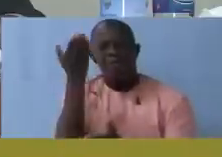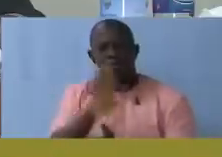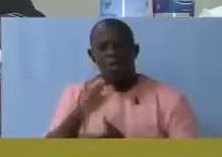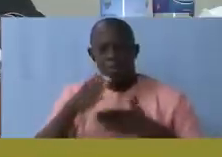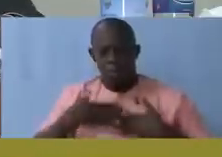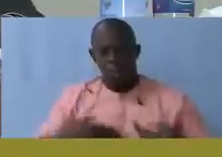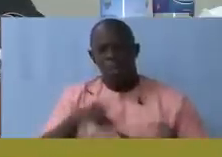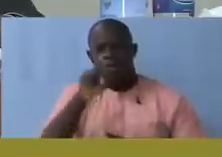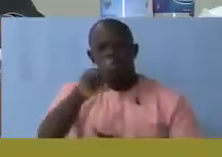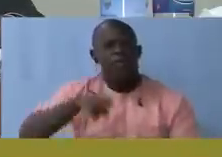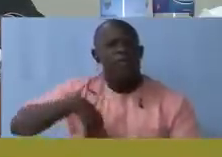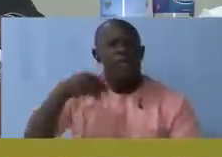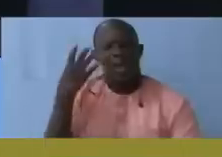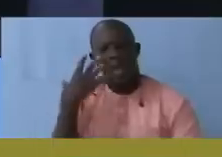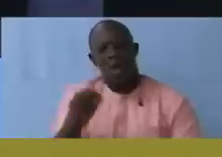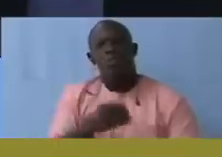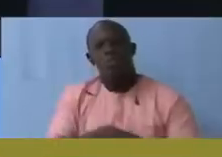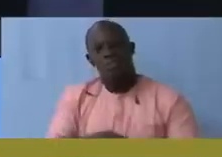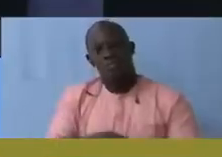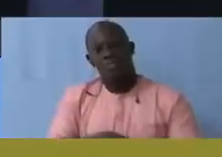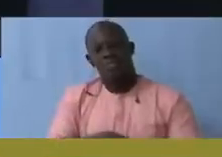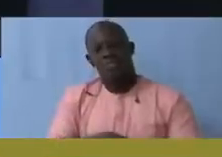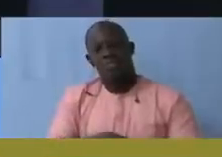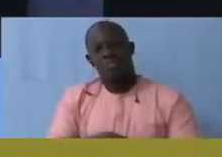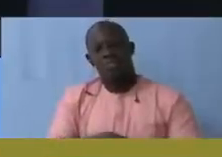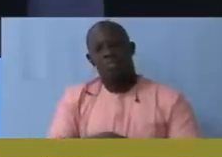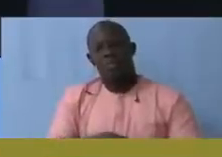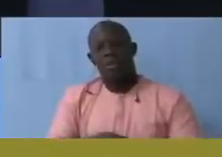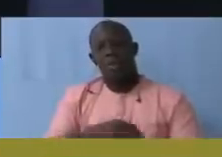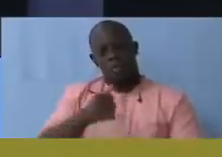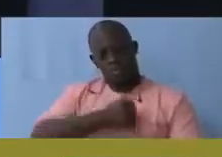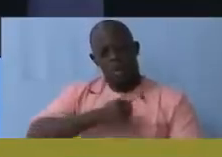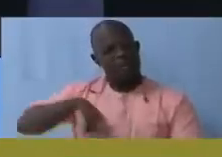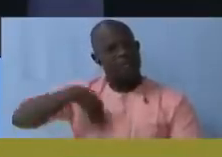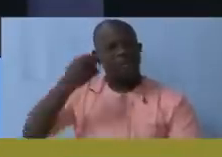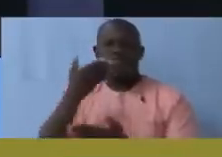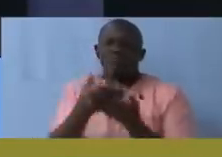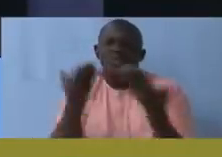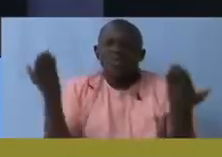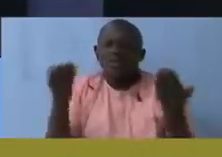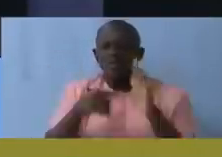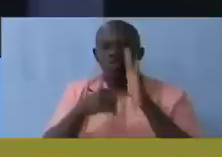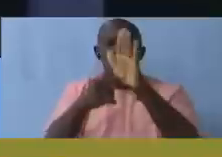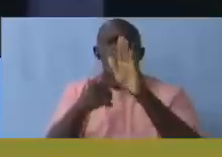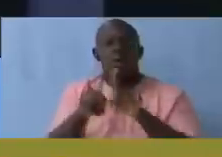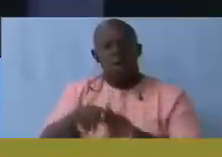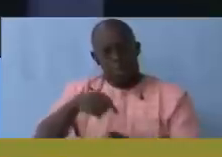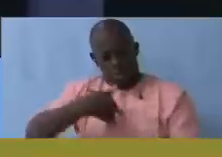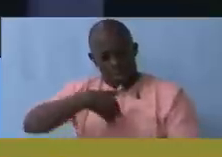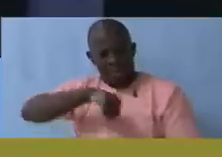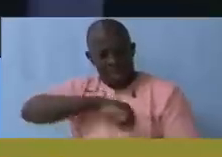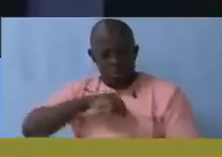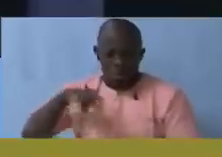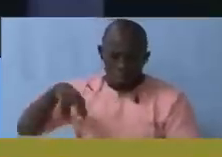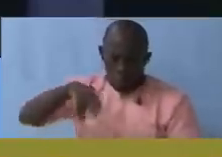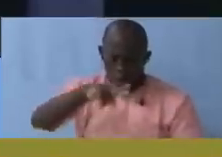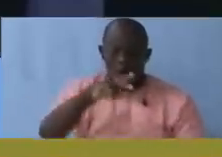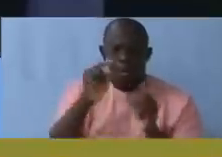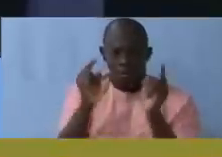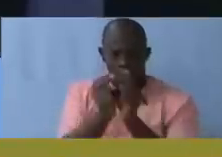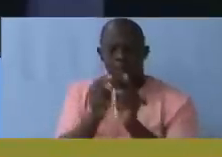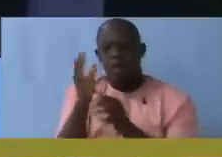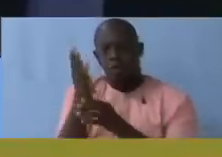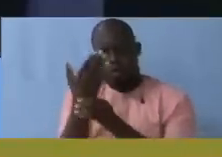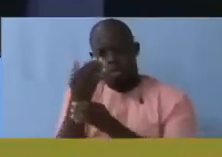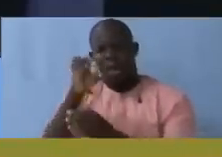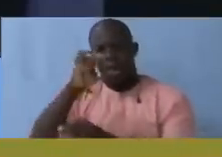that? My feelings, I already expressed it. I told you I went to Dr. Bowles' office. That was the first step I